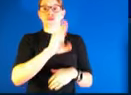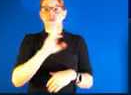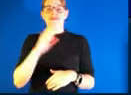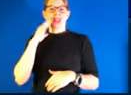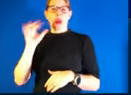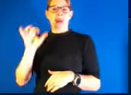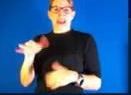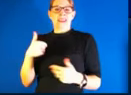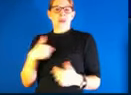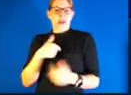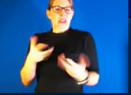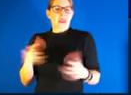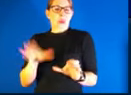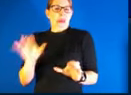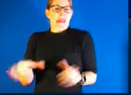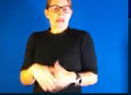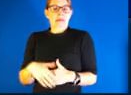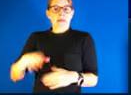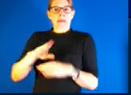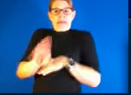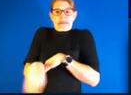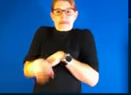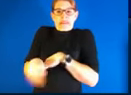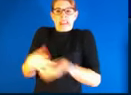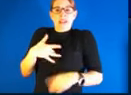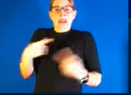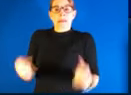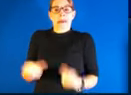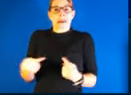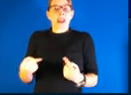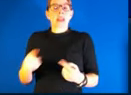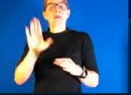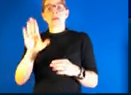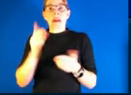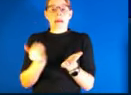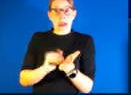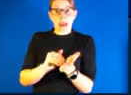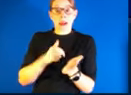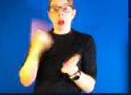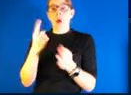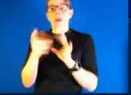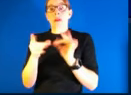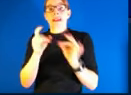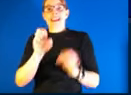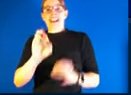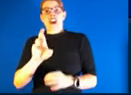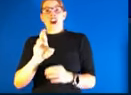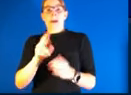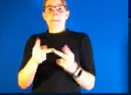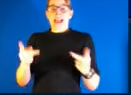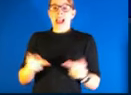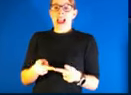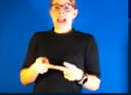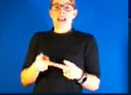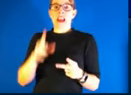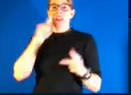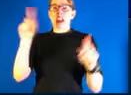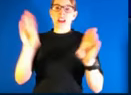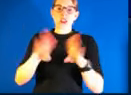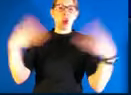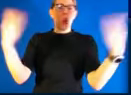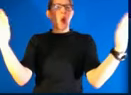night. Maybe you're feeling a pain. And again, I always say the ER is that place that we just think the doors are always open